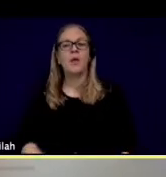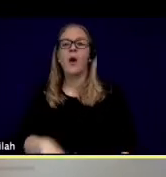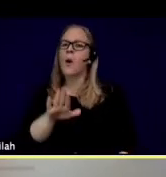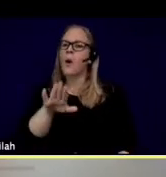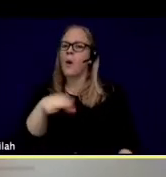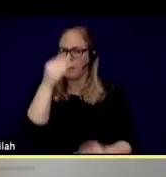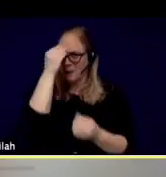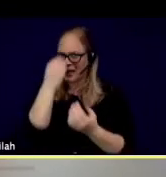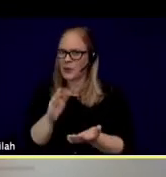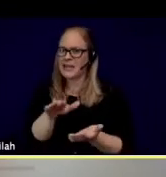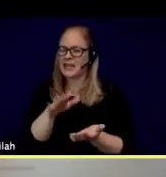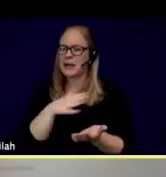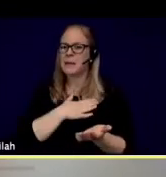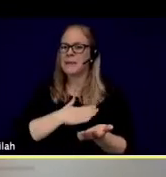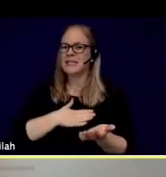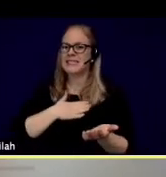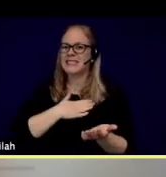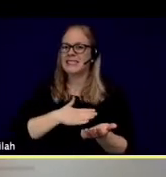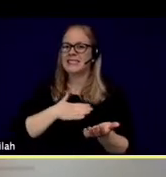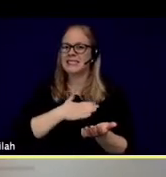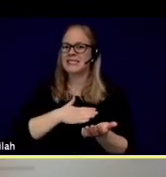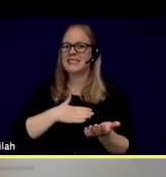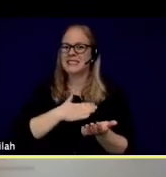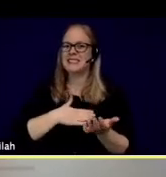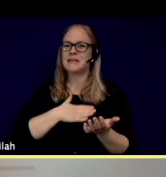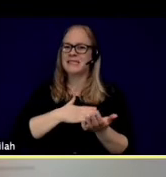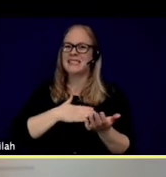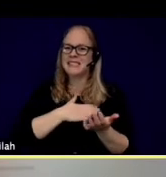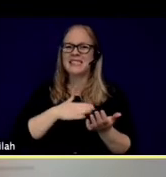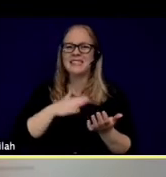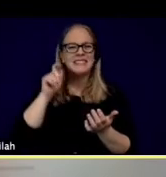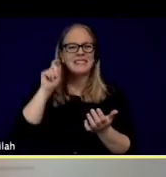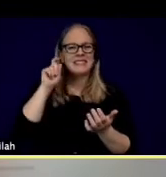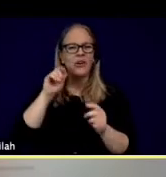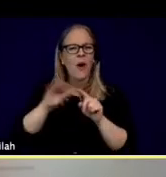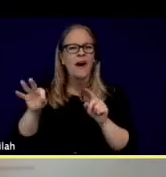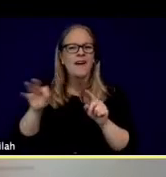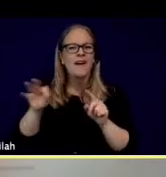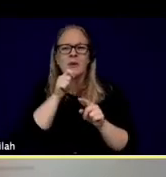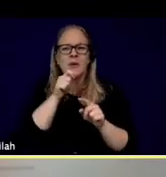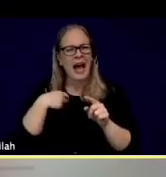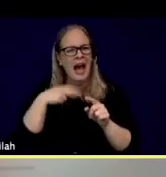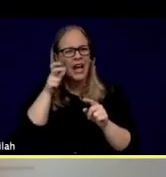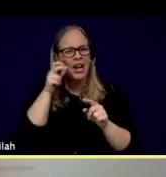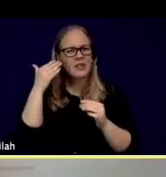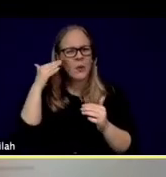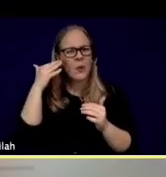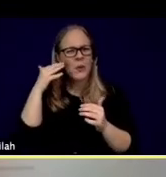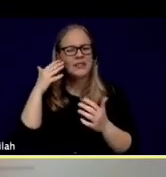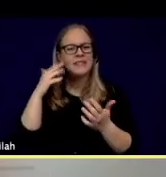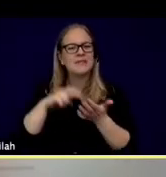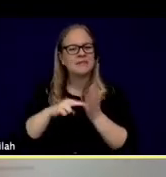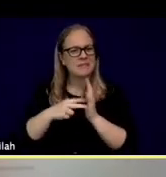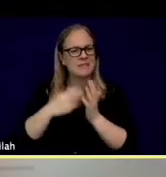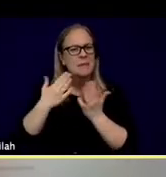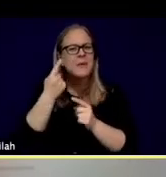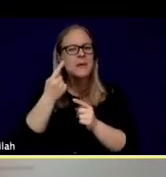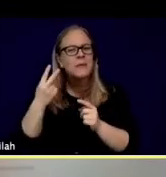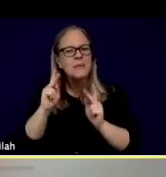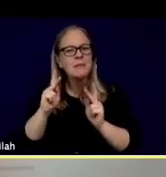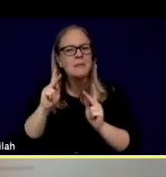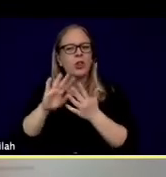make sure you're all on mute because I hear a little noise that tells me that someone might be not in that mute